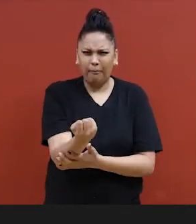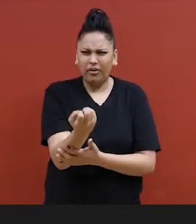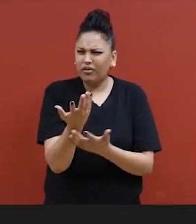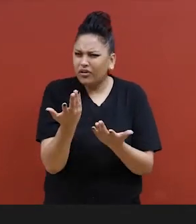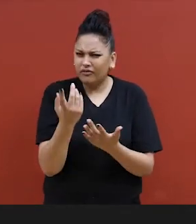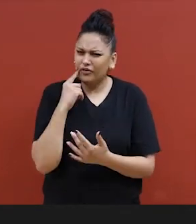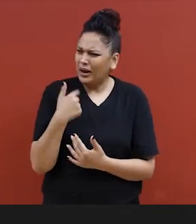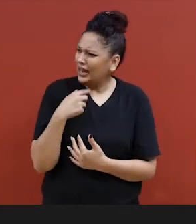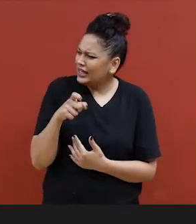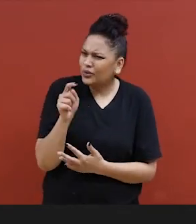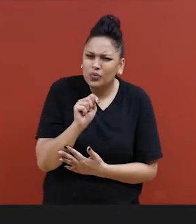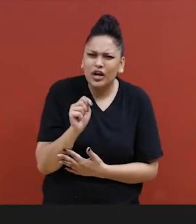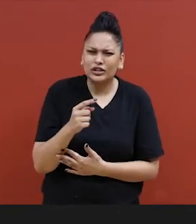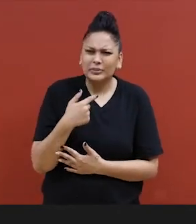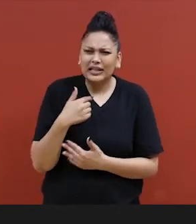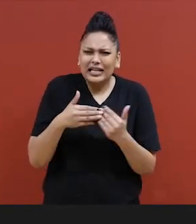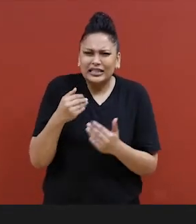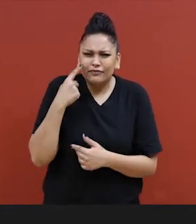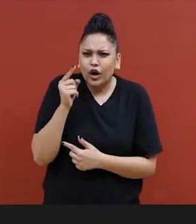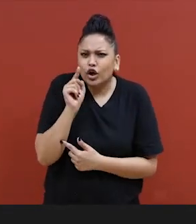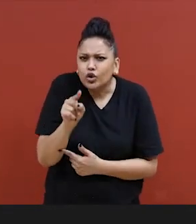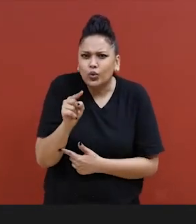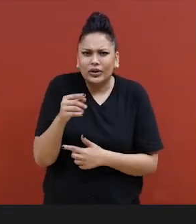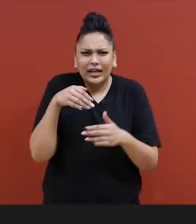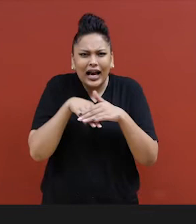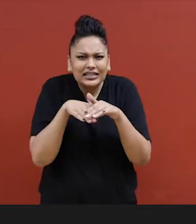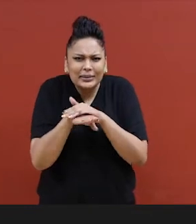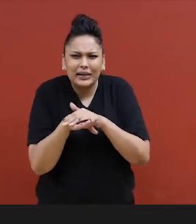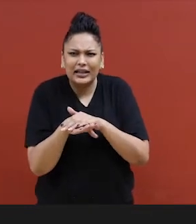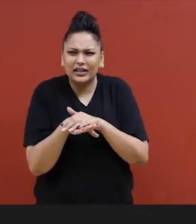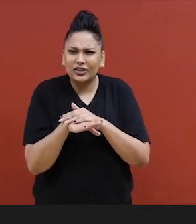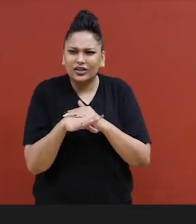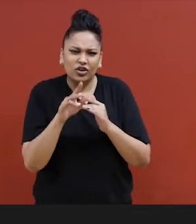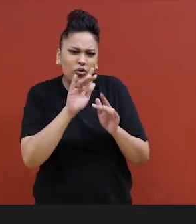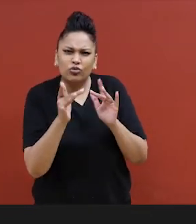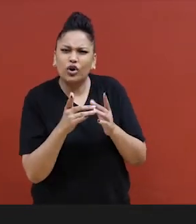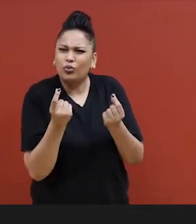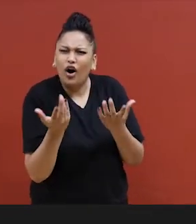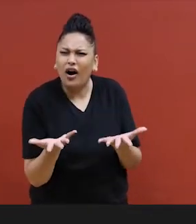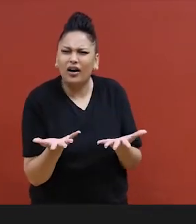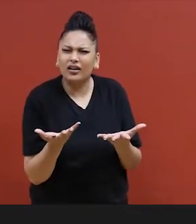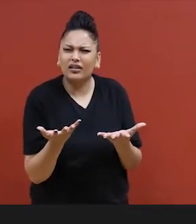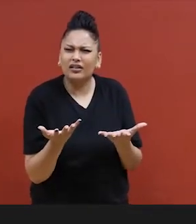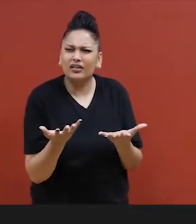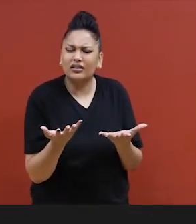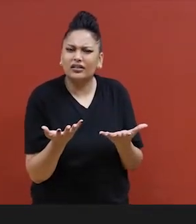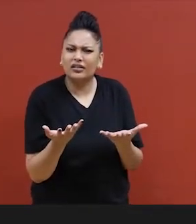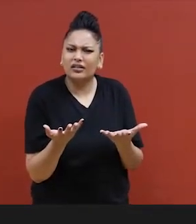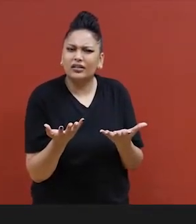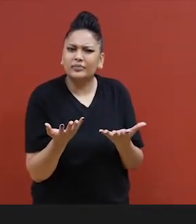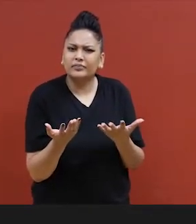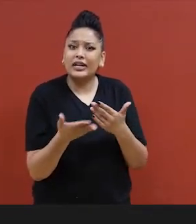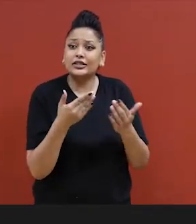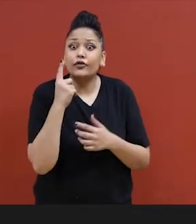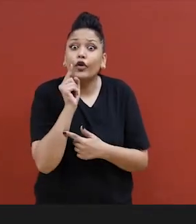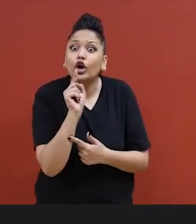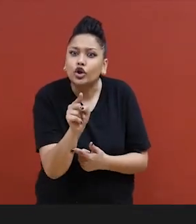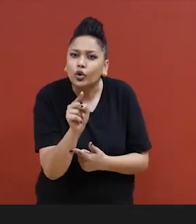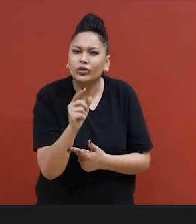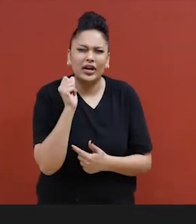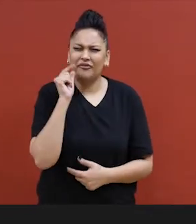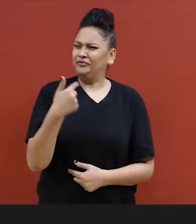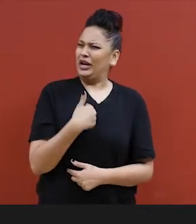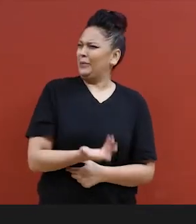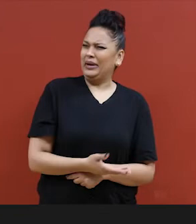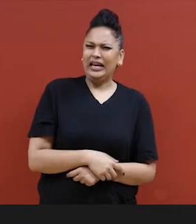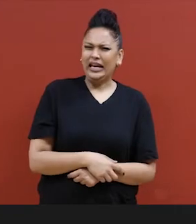the door to go to the bathroom, because it's easier for you guys to access me and do what you need. So you're making things easier for you